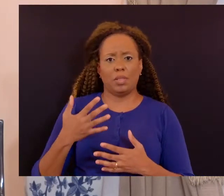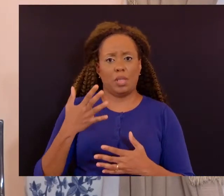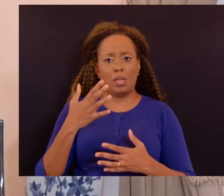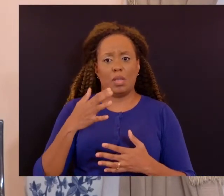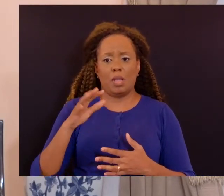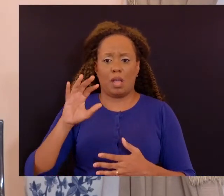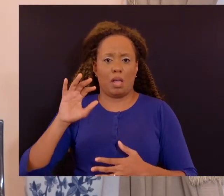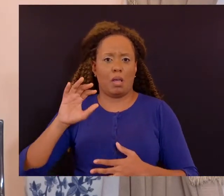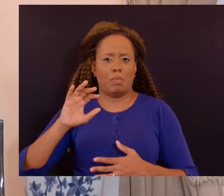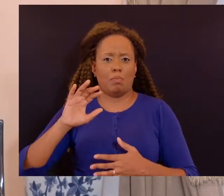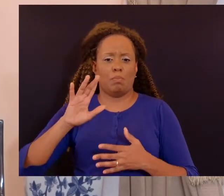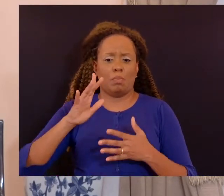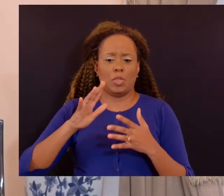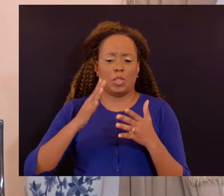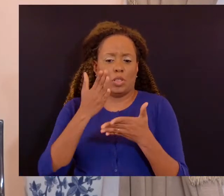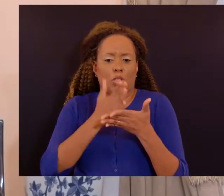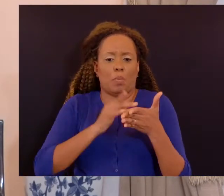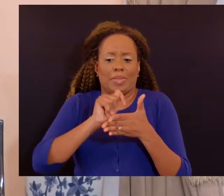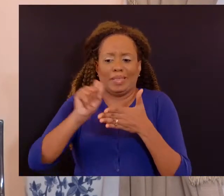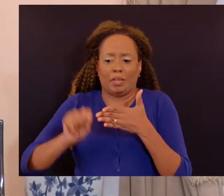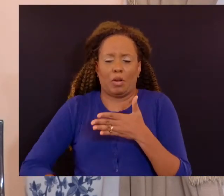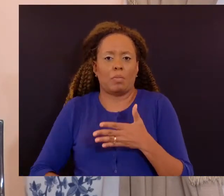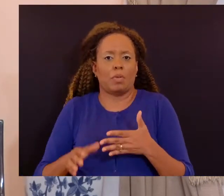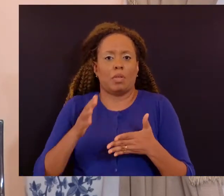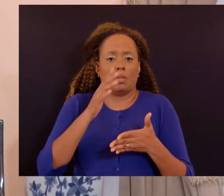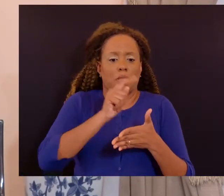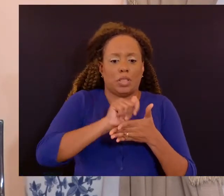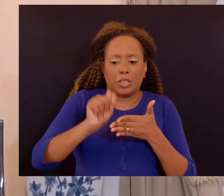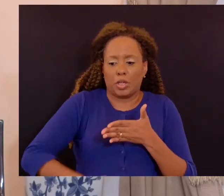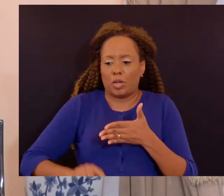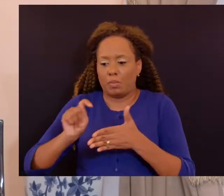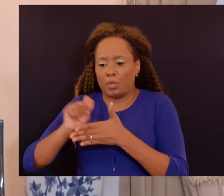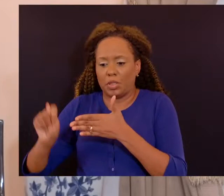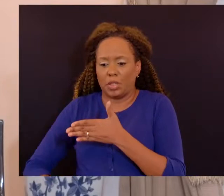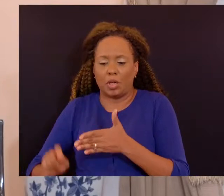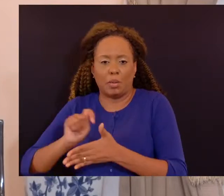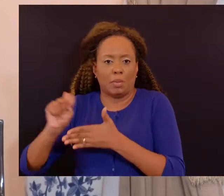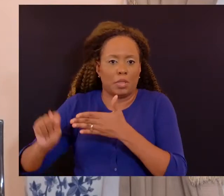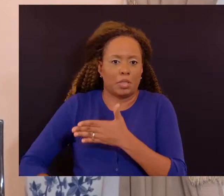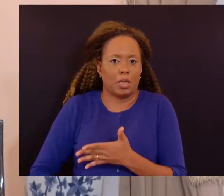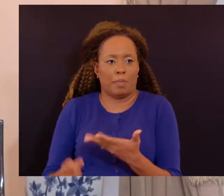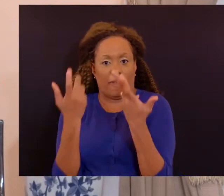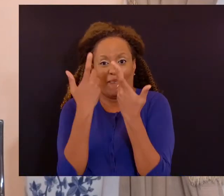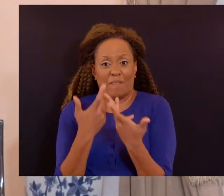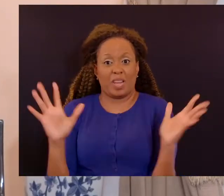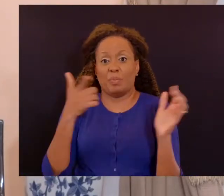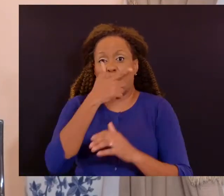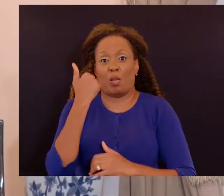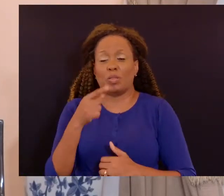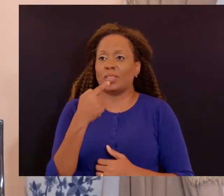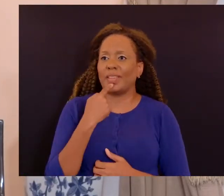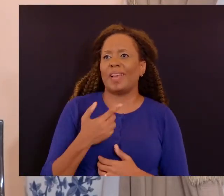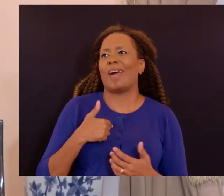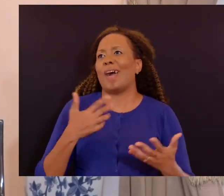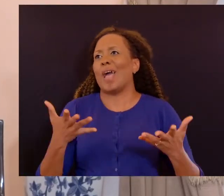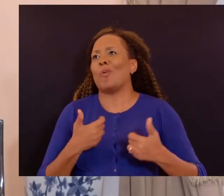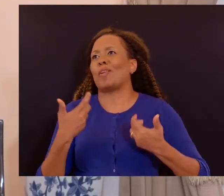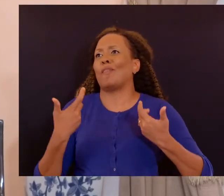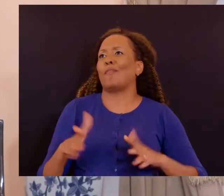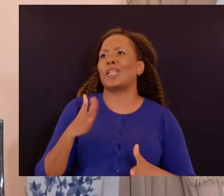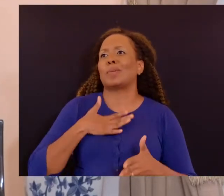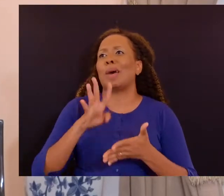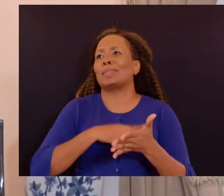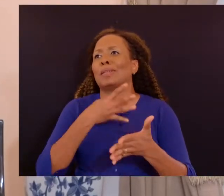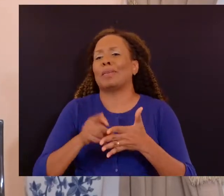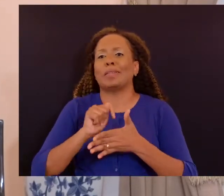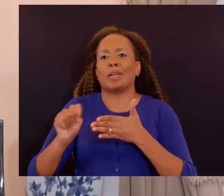number of children that feel they got purpose when they come out of school and want to do something to save this country and to do better for this country. So I hope